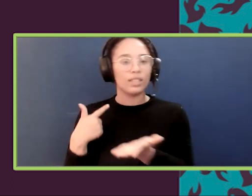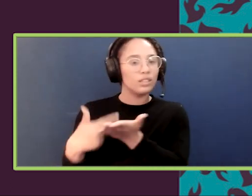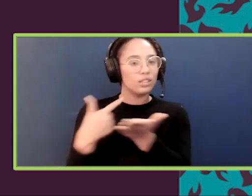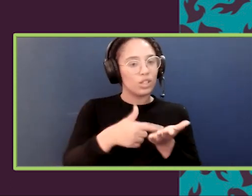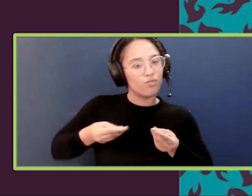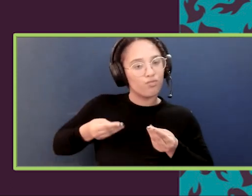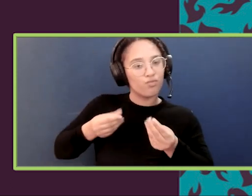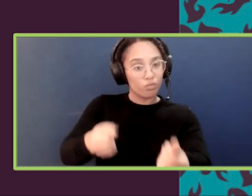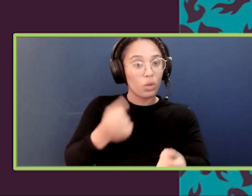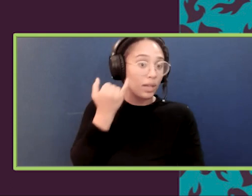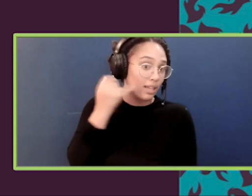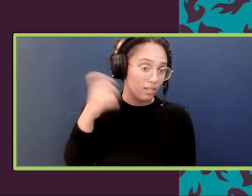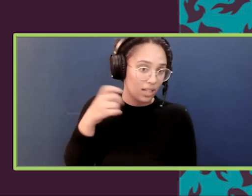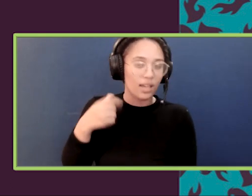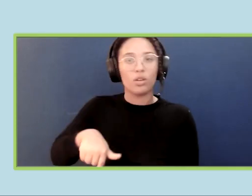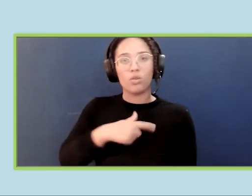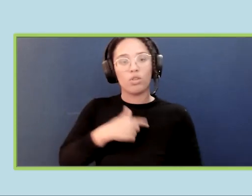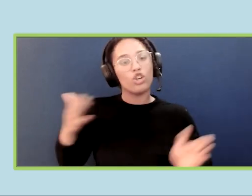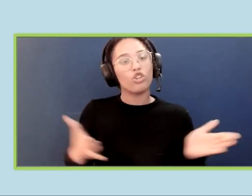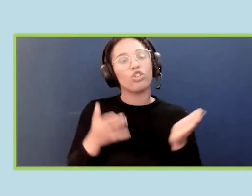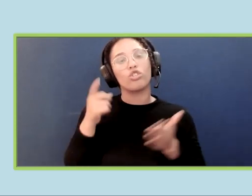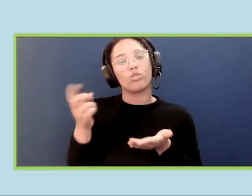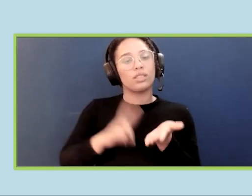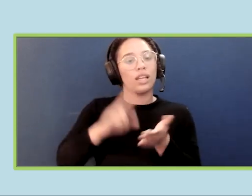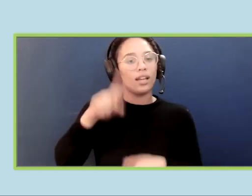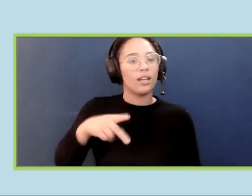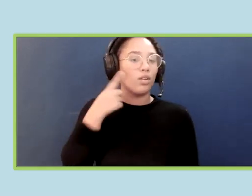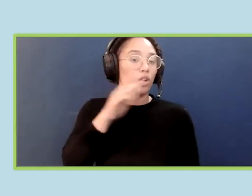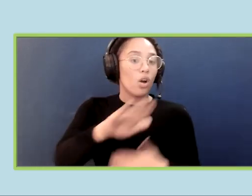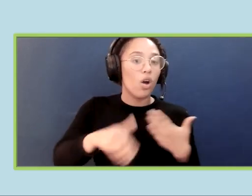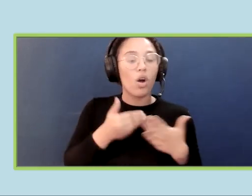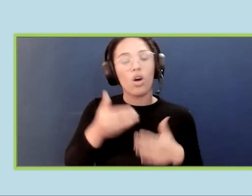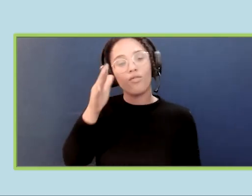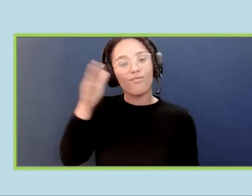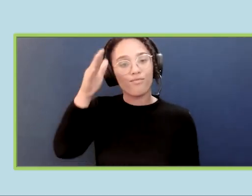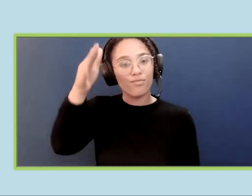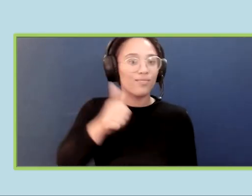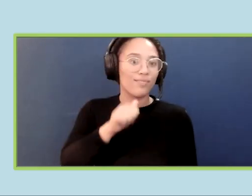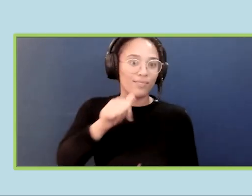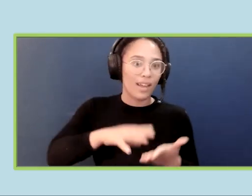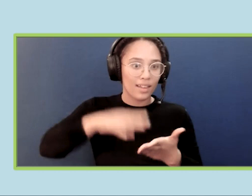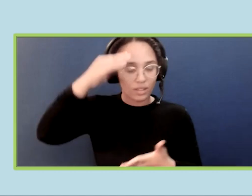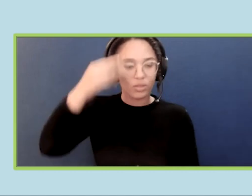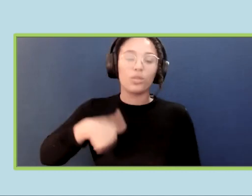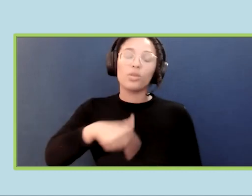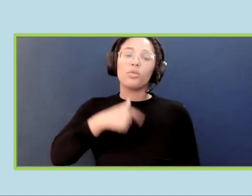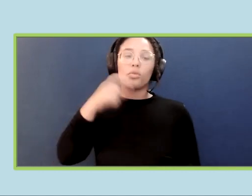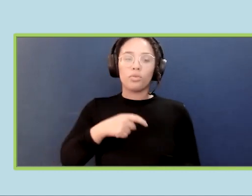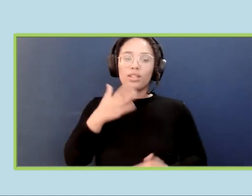sign up for all future unlearnings. Let's start the way we want to end. Let's take a moment and take a deep breath